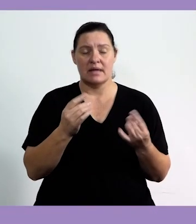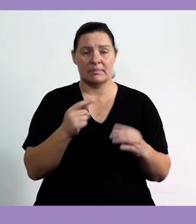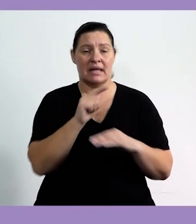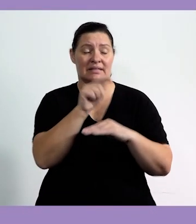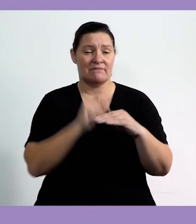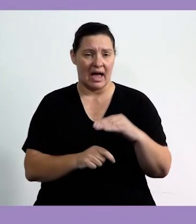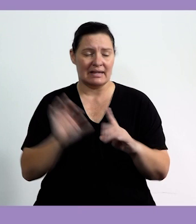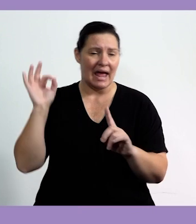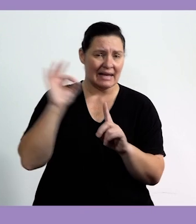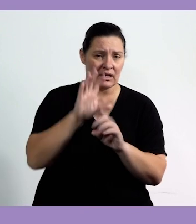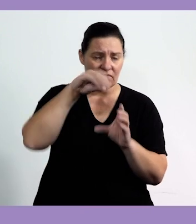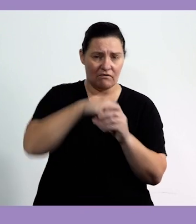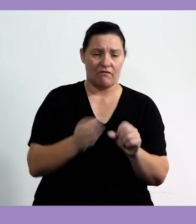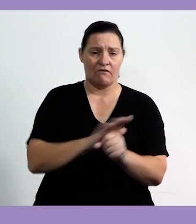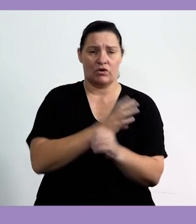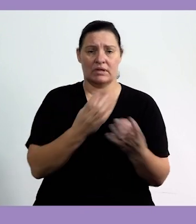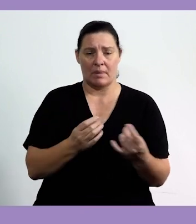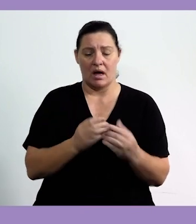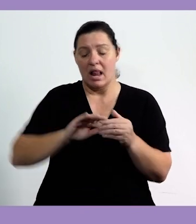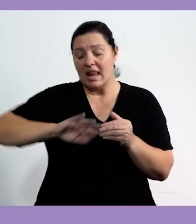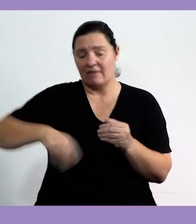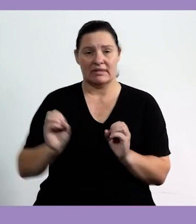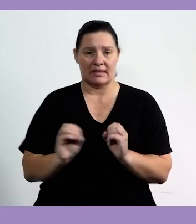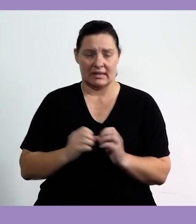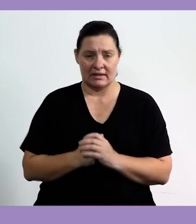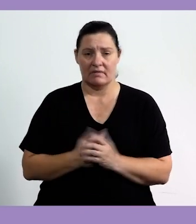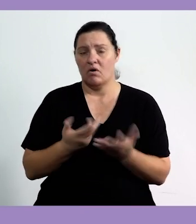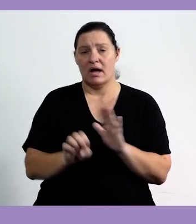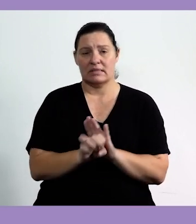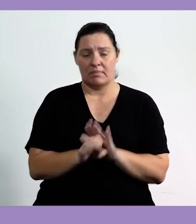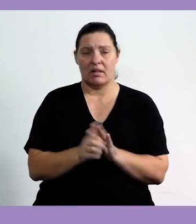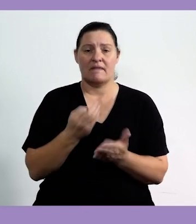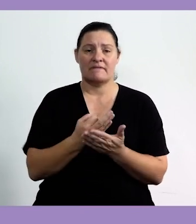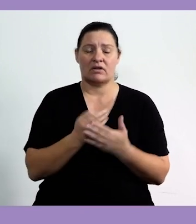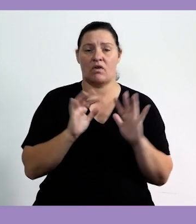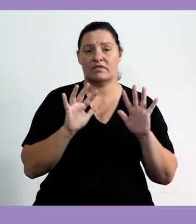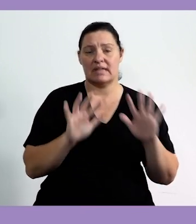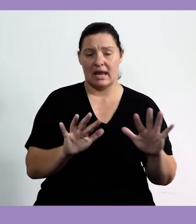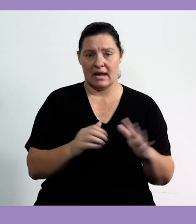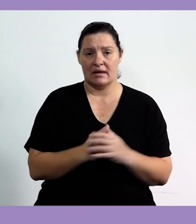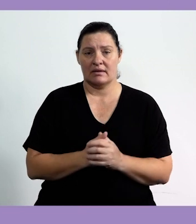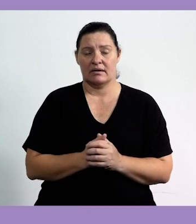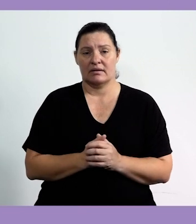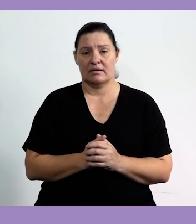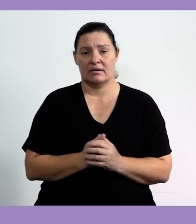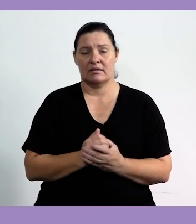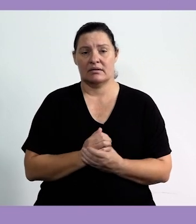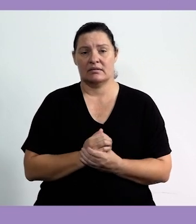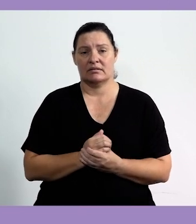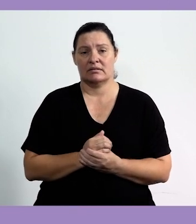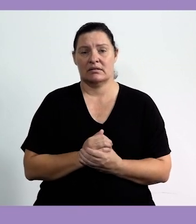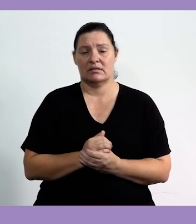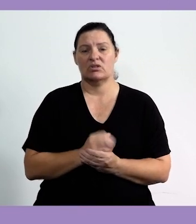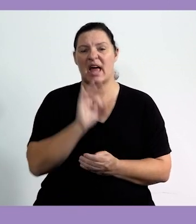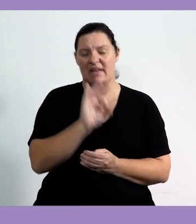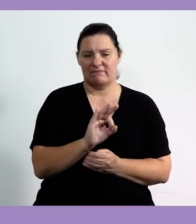number that divides exactly into a whole number with no remainder. For example, the factors of 10 are, so remember